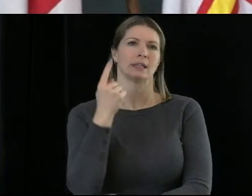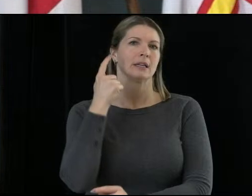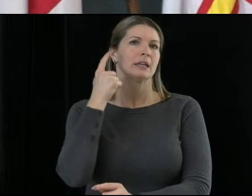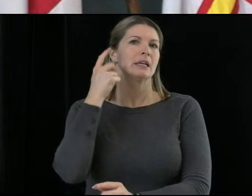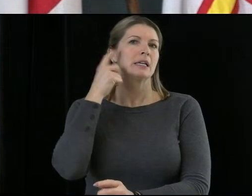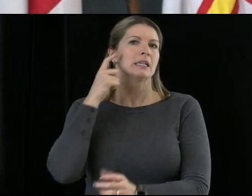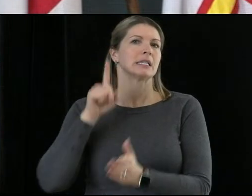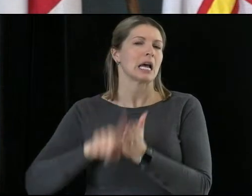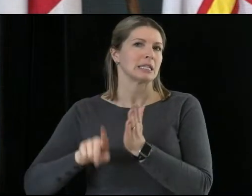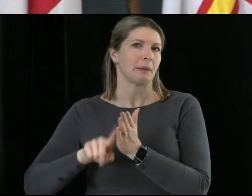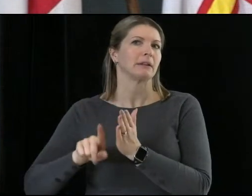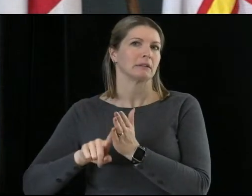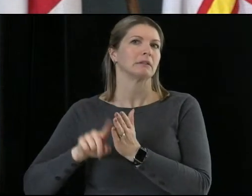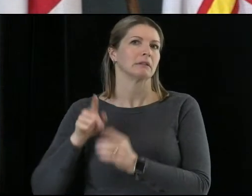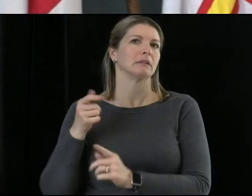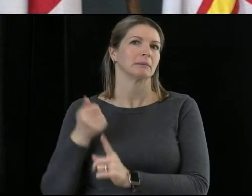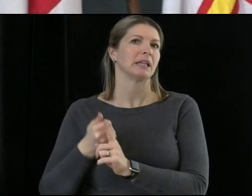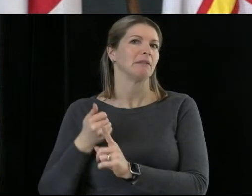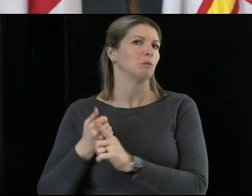people close to Philip